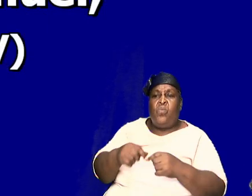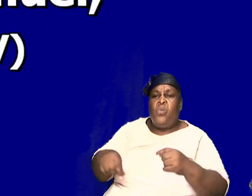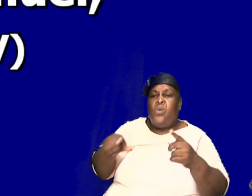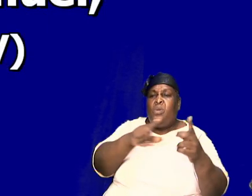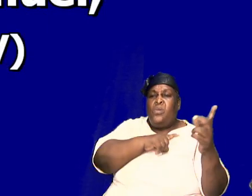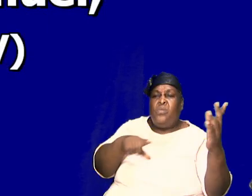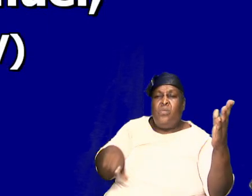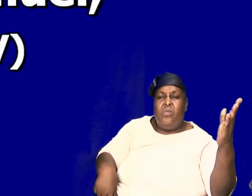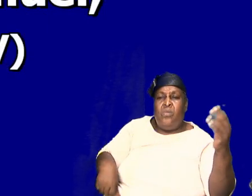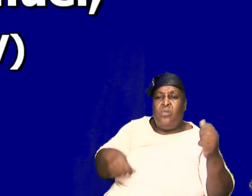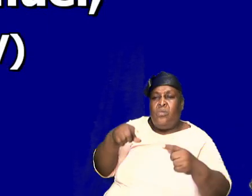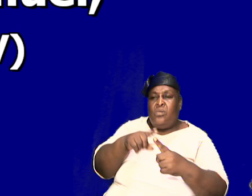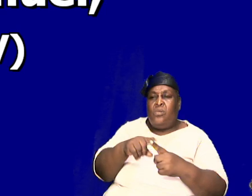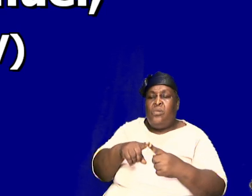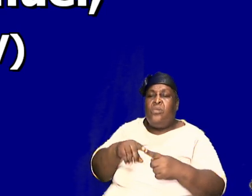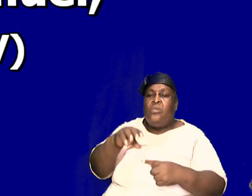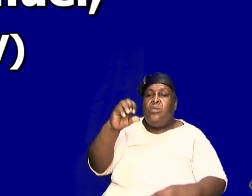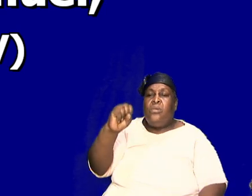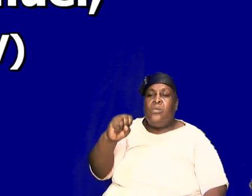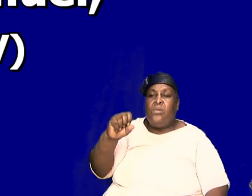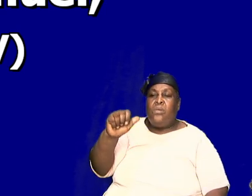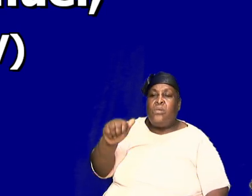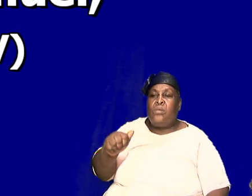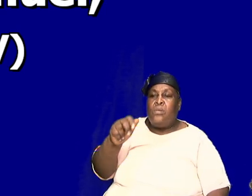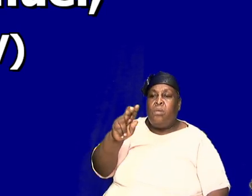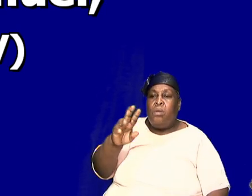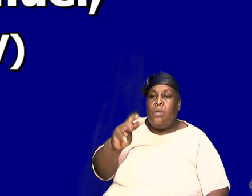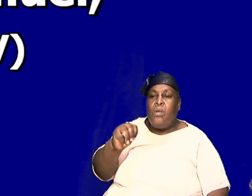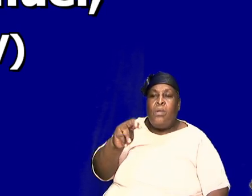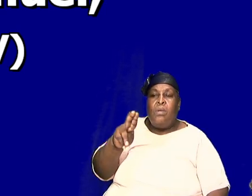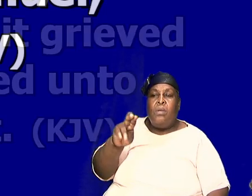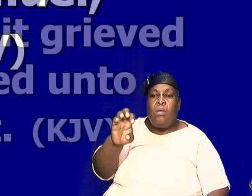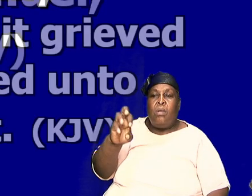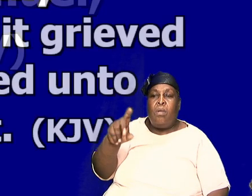Then came the word of the Lord unto Samuel, saying,